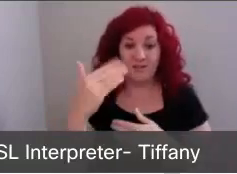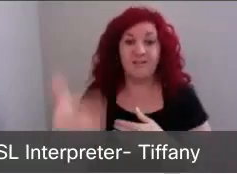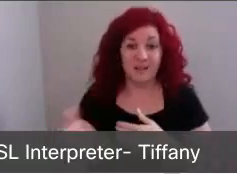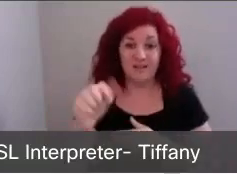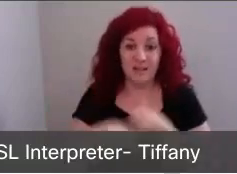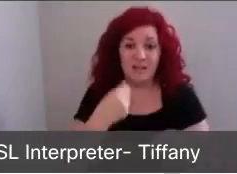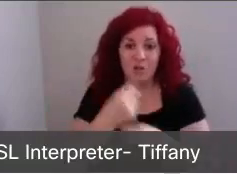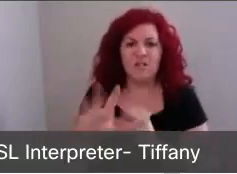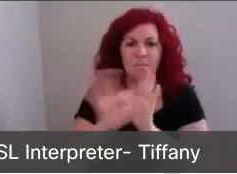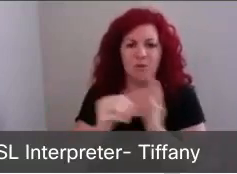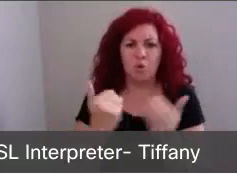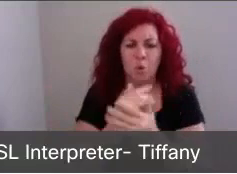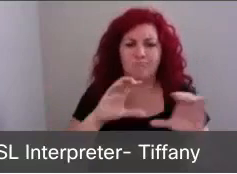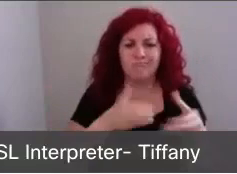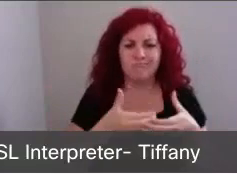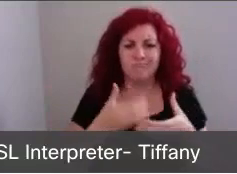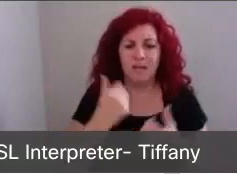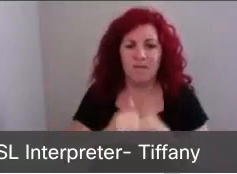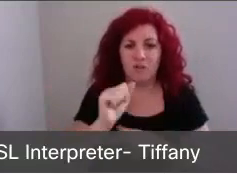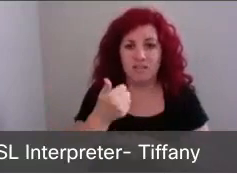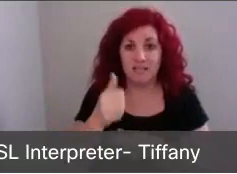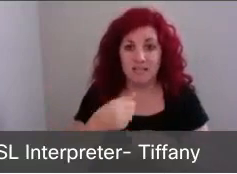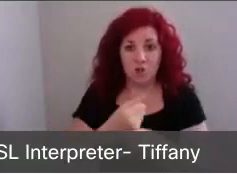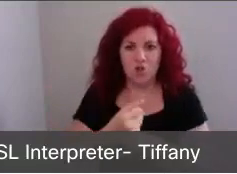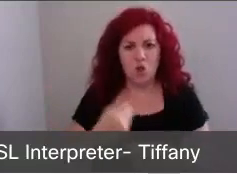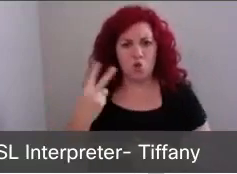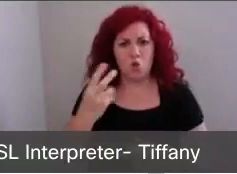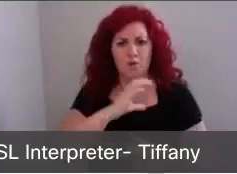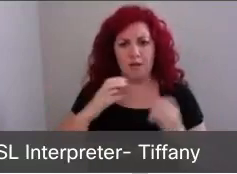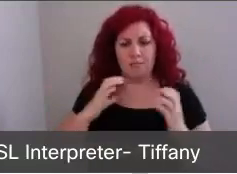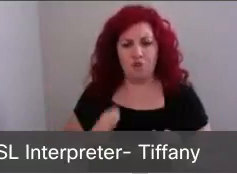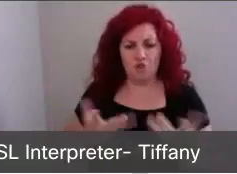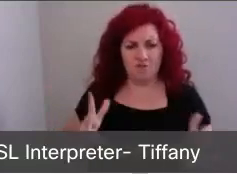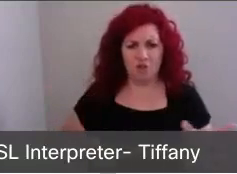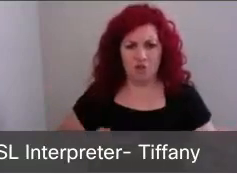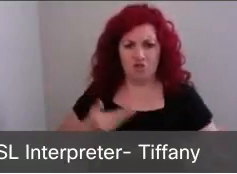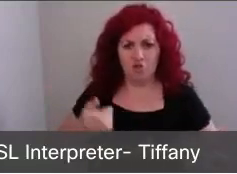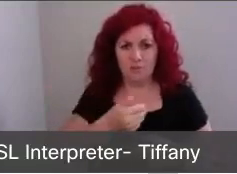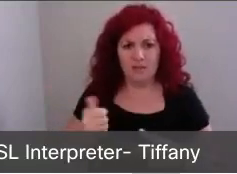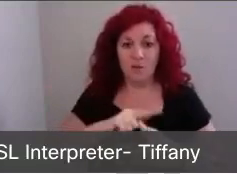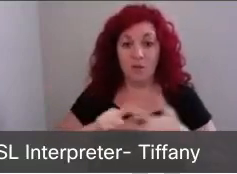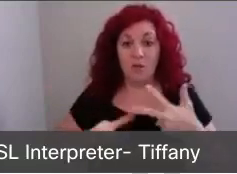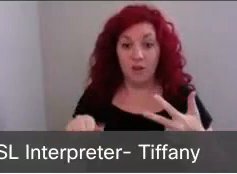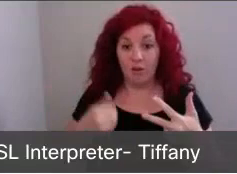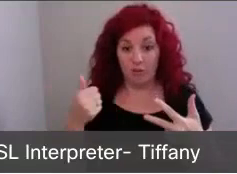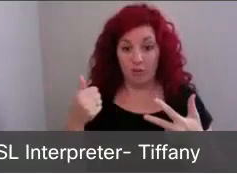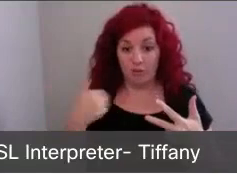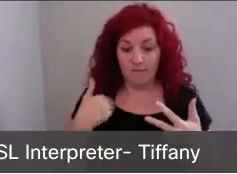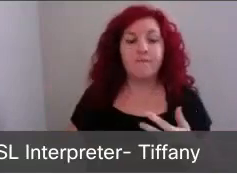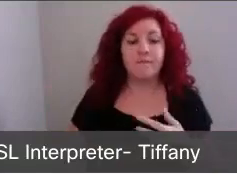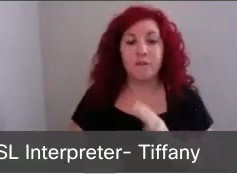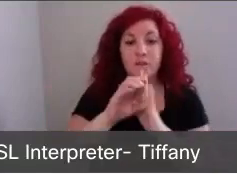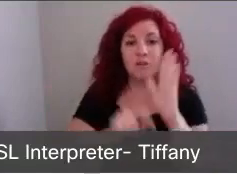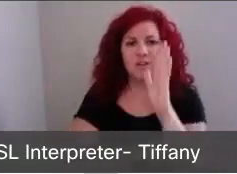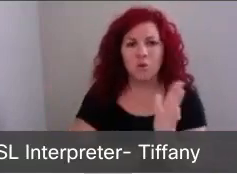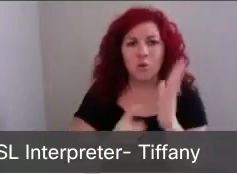of the commissioners from this 10-year cycle have just introduced themselves to you. There are three others. The Constitution requires